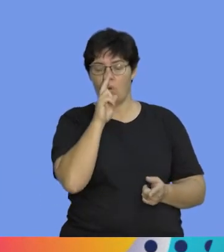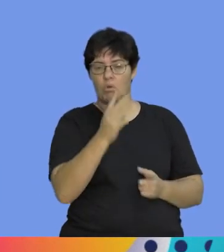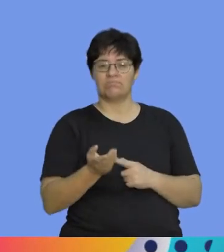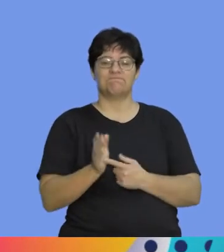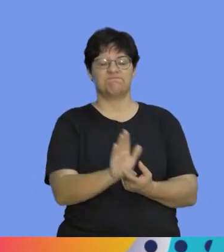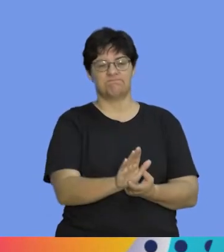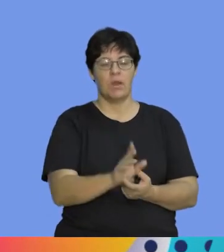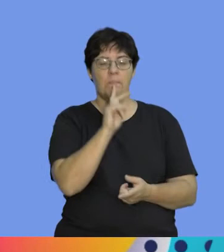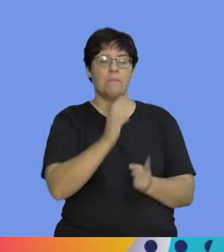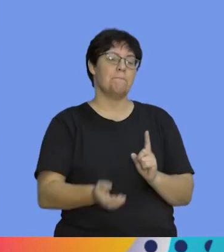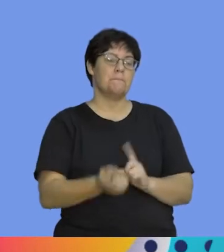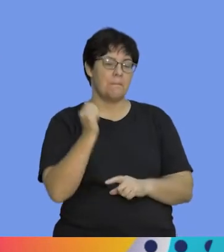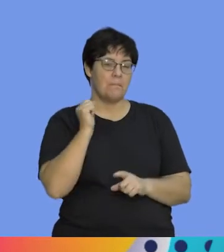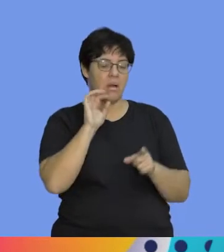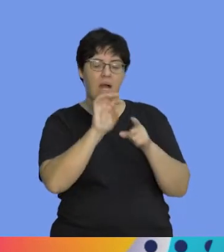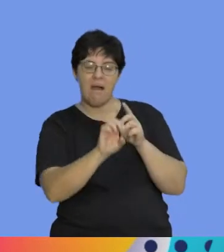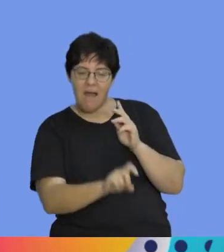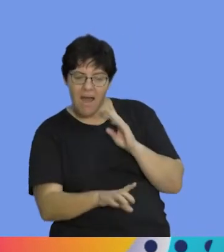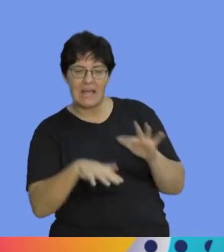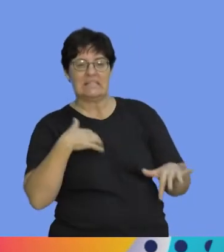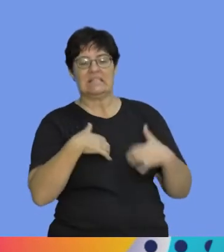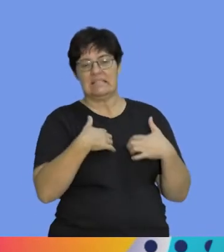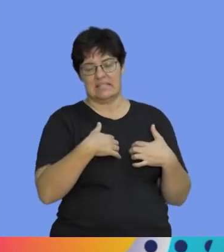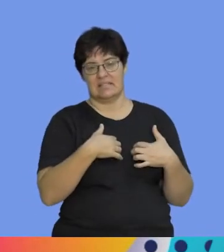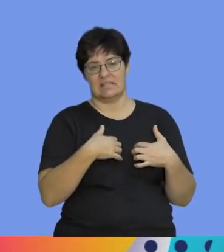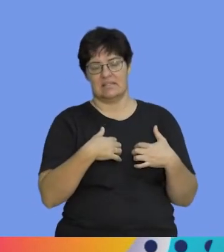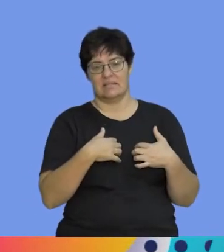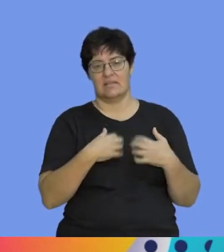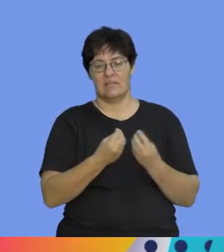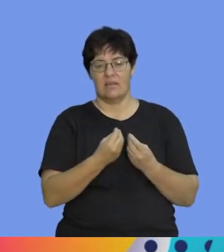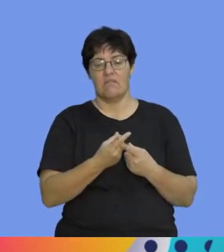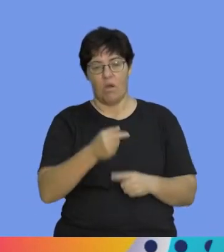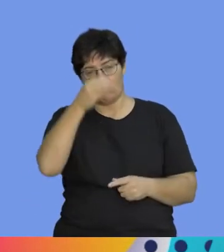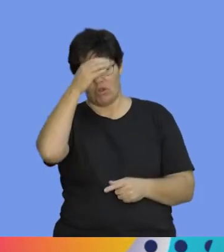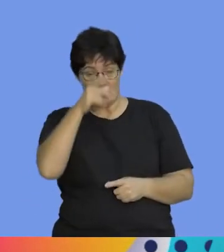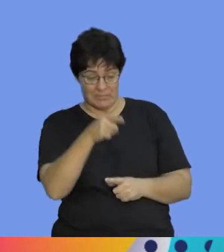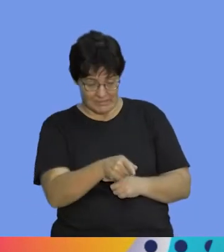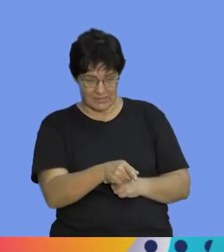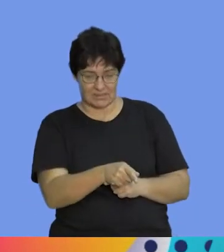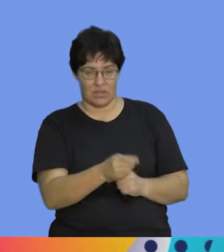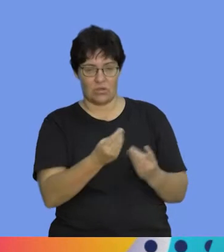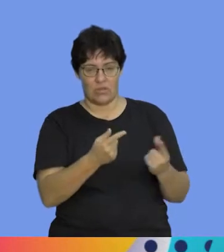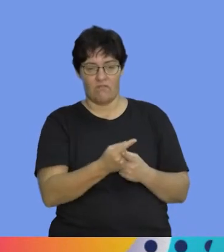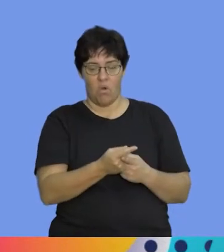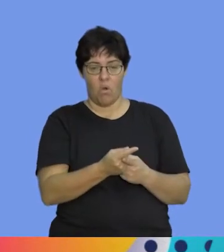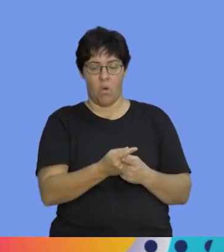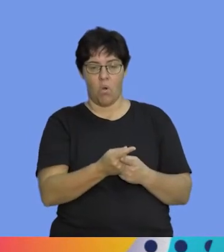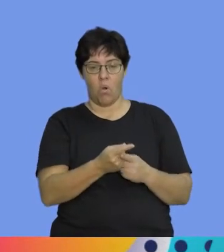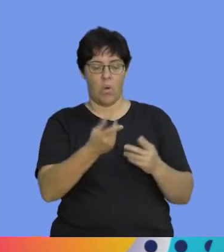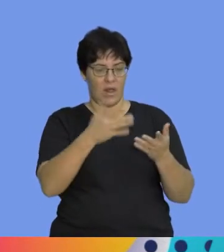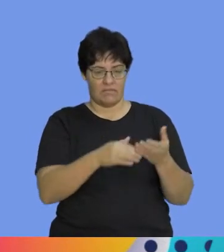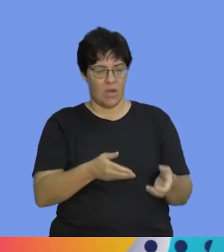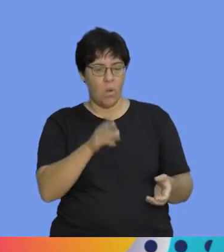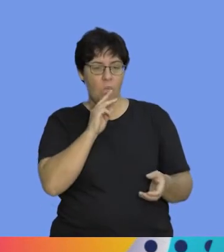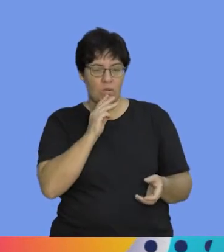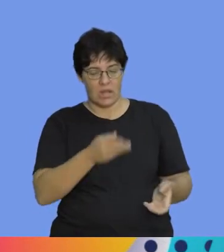simulation and try to discover some of the very exciting, you know, aspects of the concept of concentration in as far as diluting, you know, what